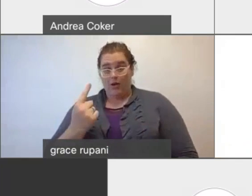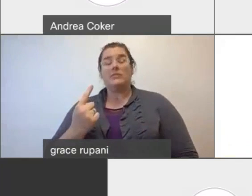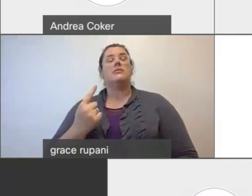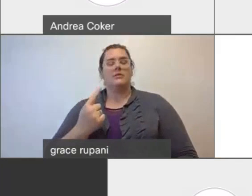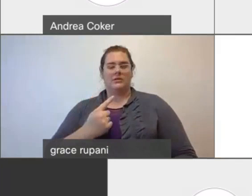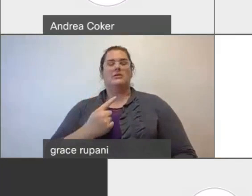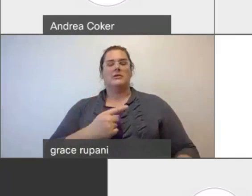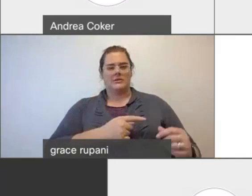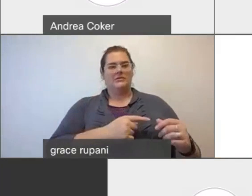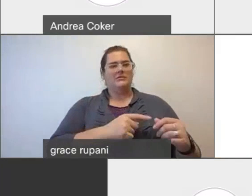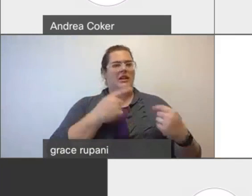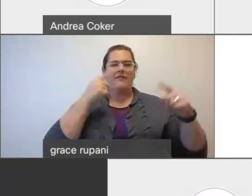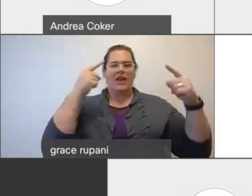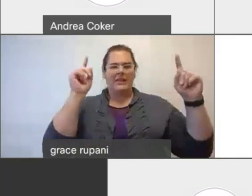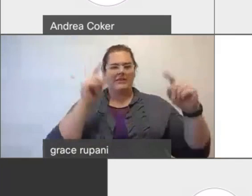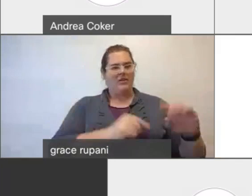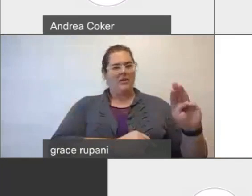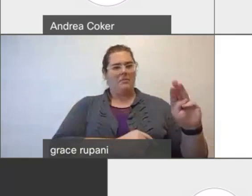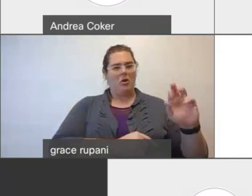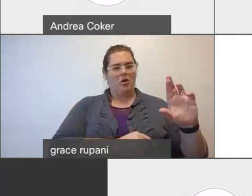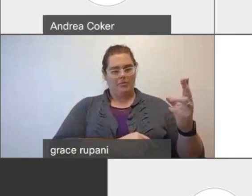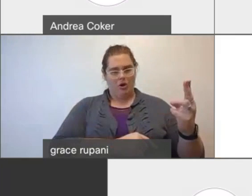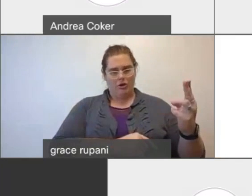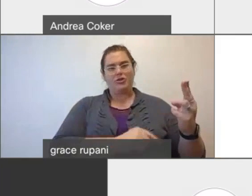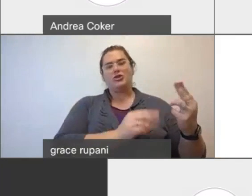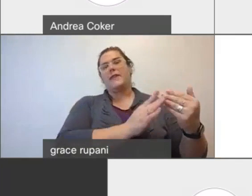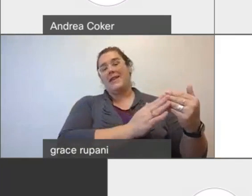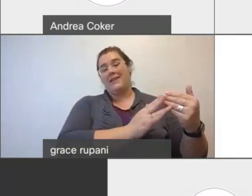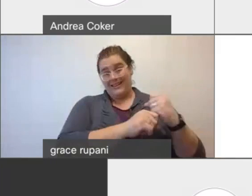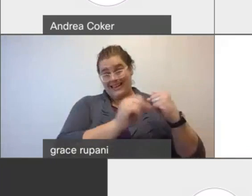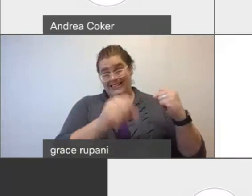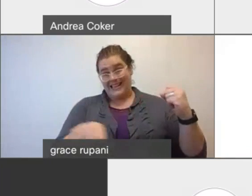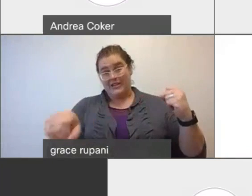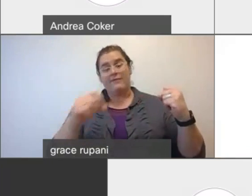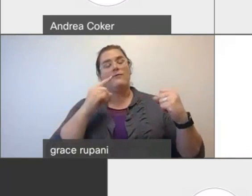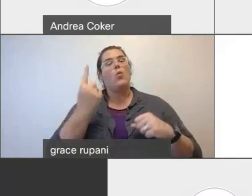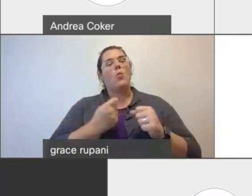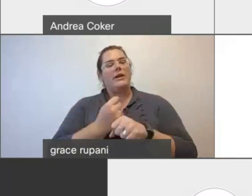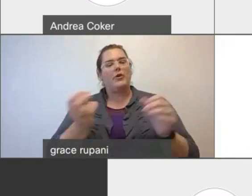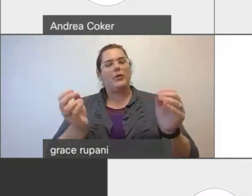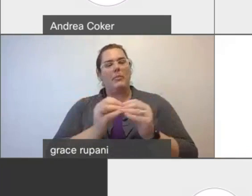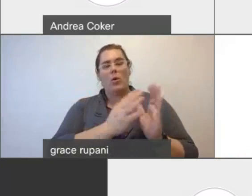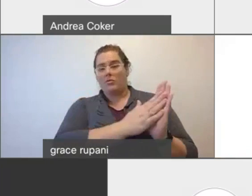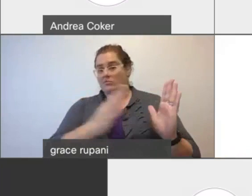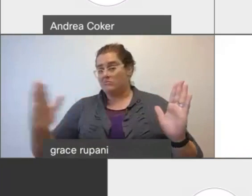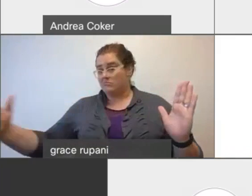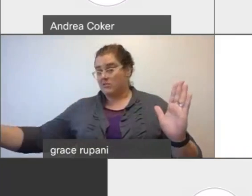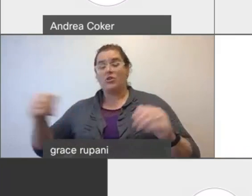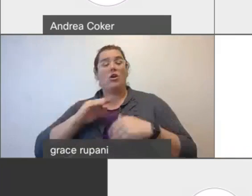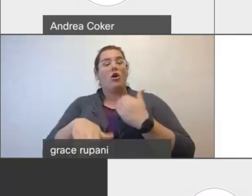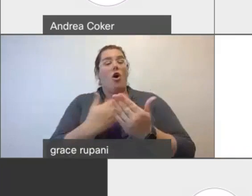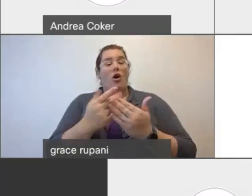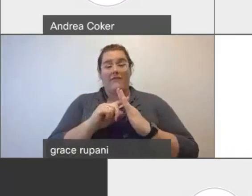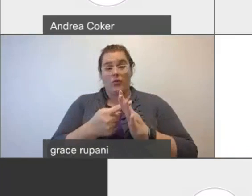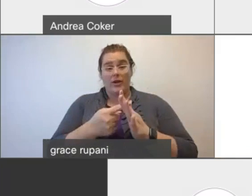March, and it was extended then for another year. So all the provisions of the original Appendix